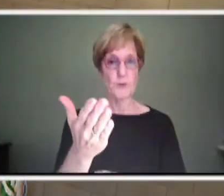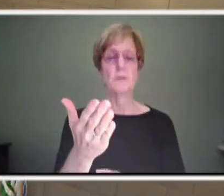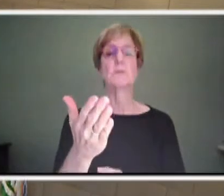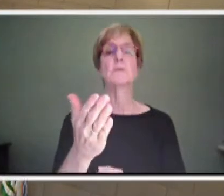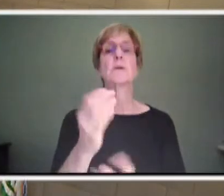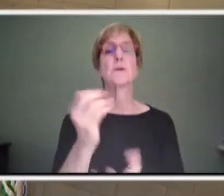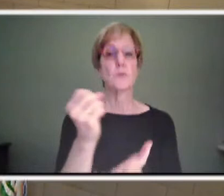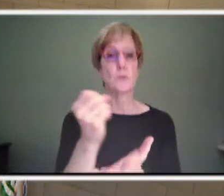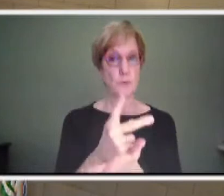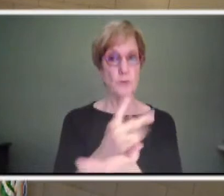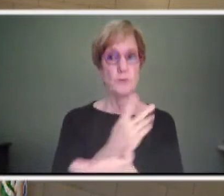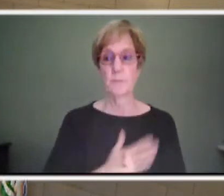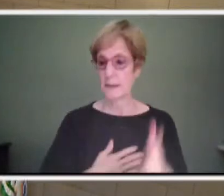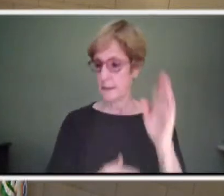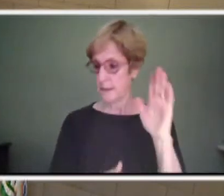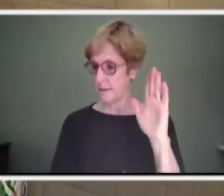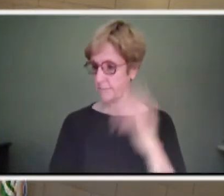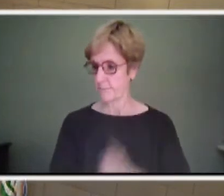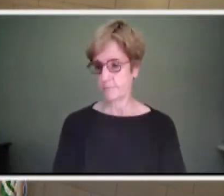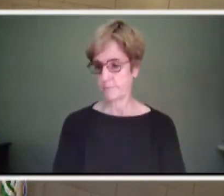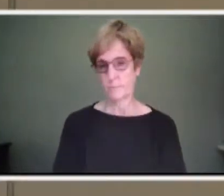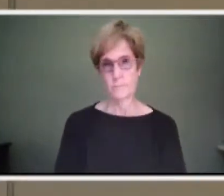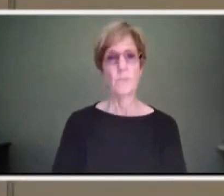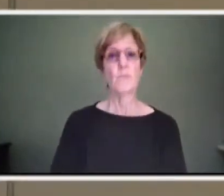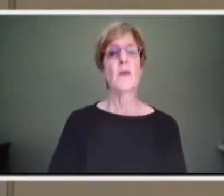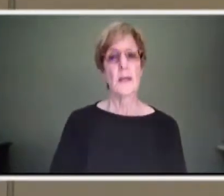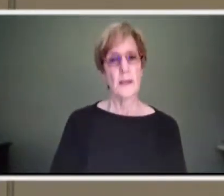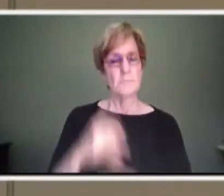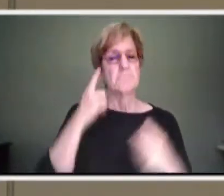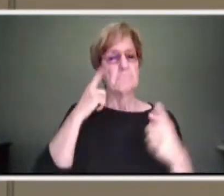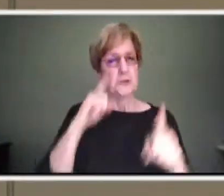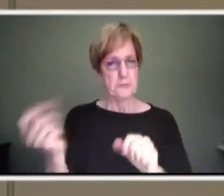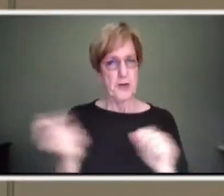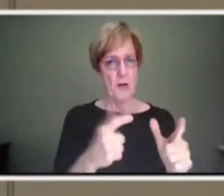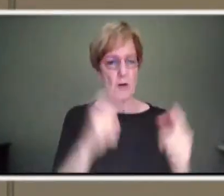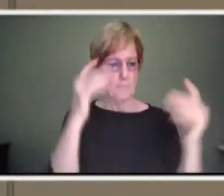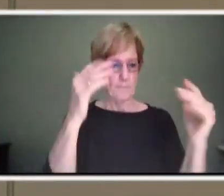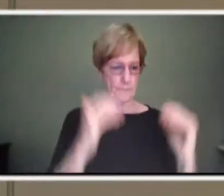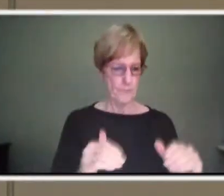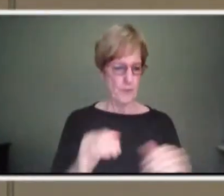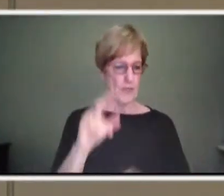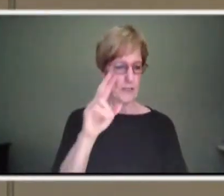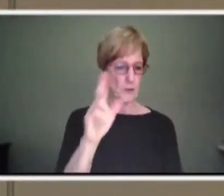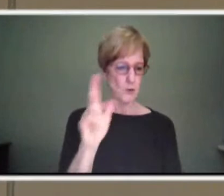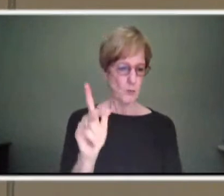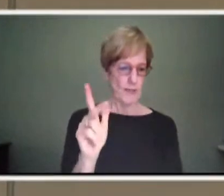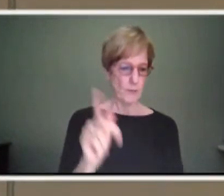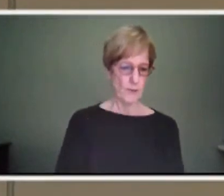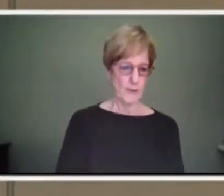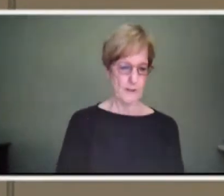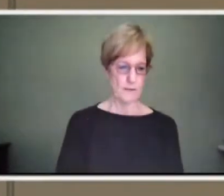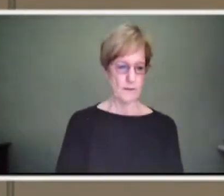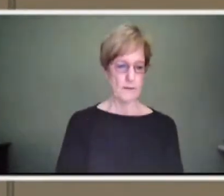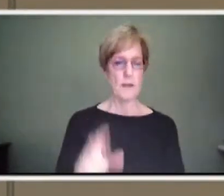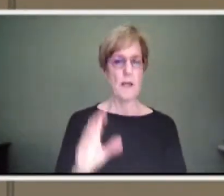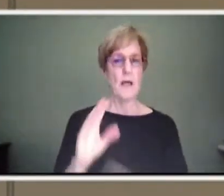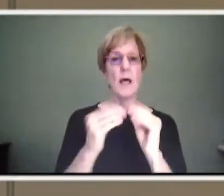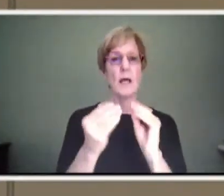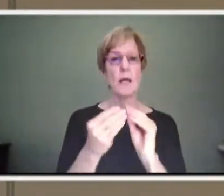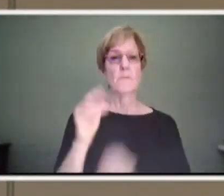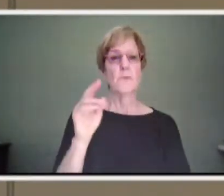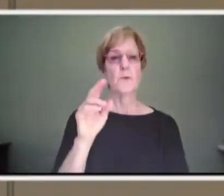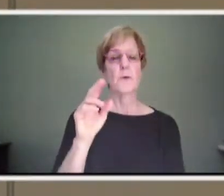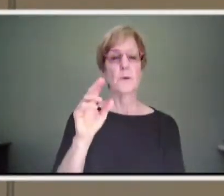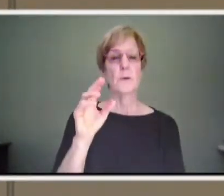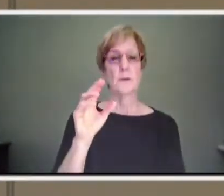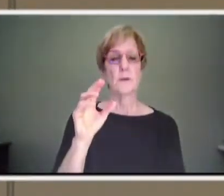hand. That's unanimous. Thank you. Move on to item number 23. This item number,